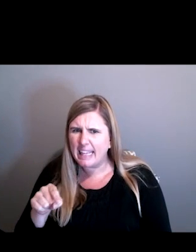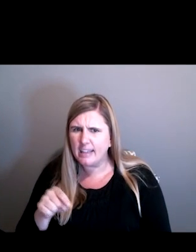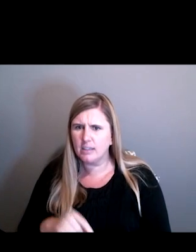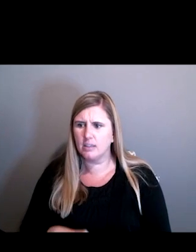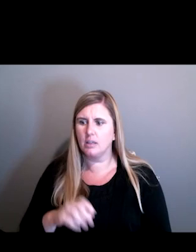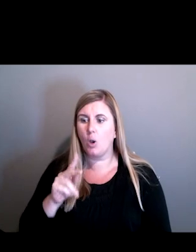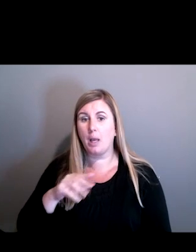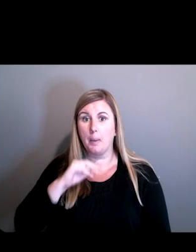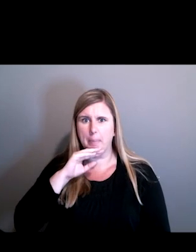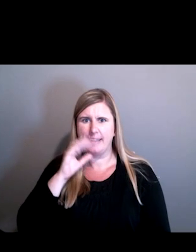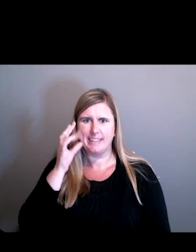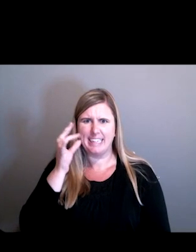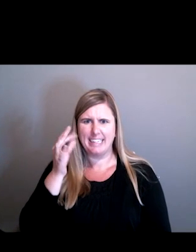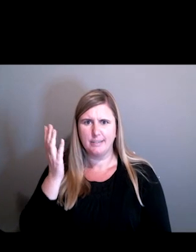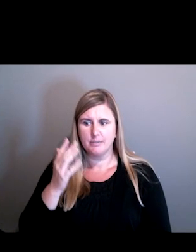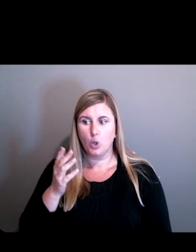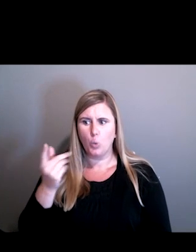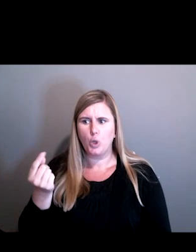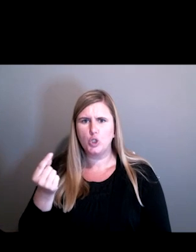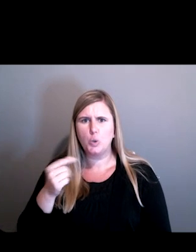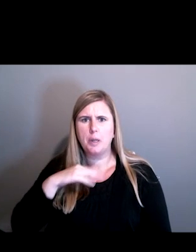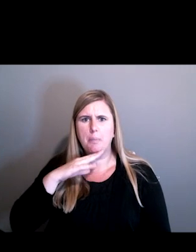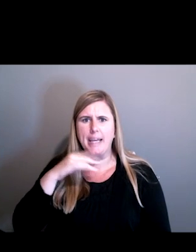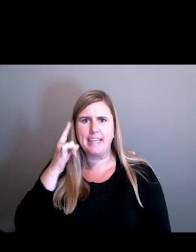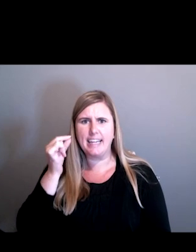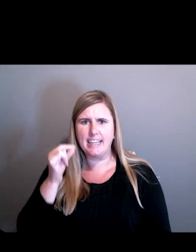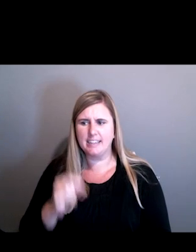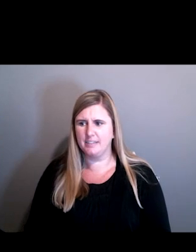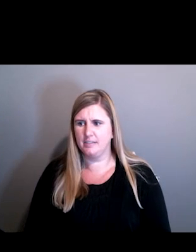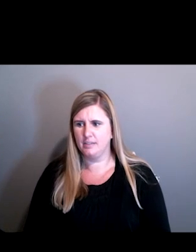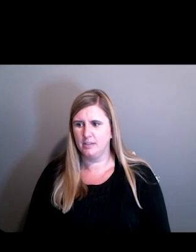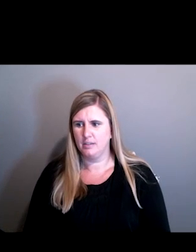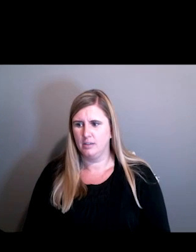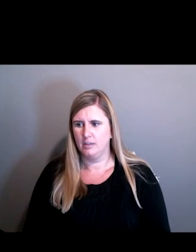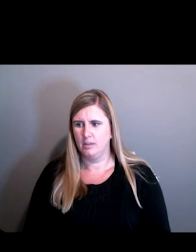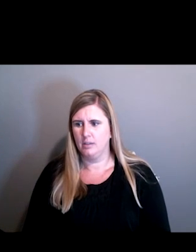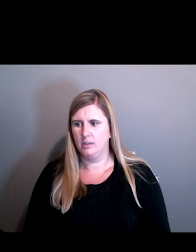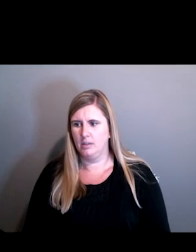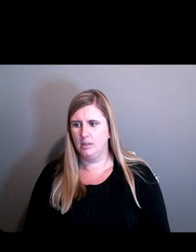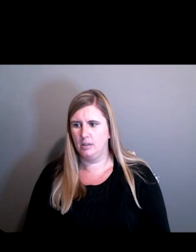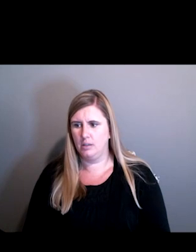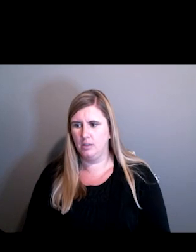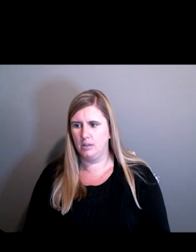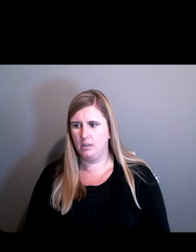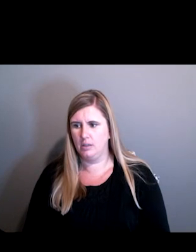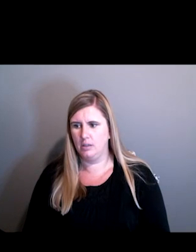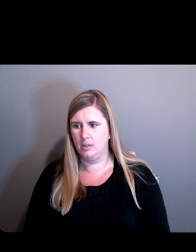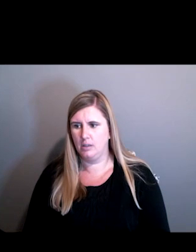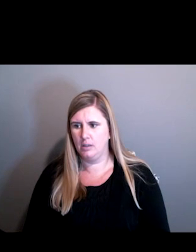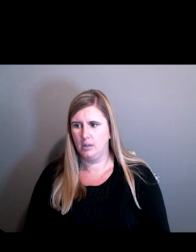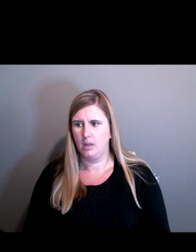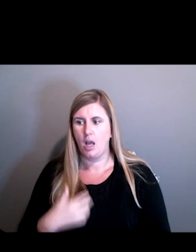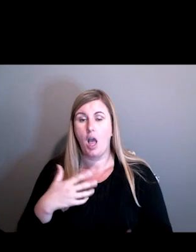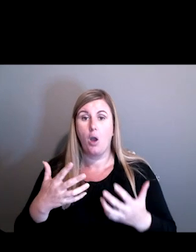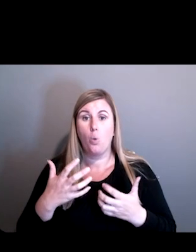kitty. That's a pig. All right, pig kitty. What are you doing, pig kitty?